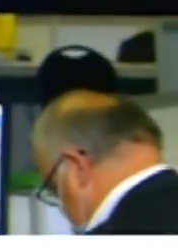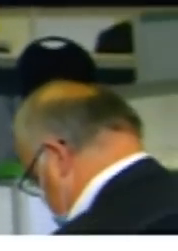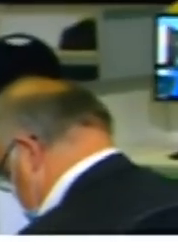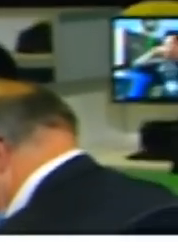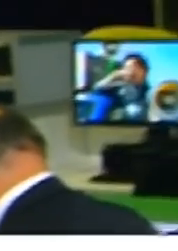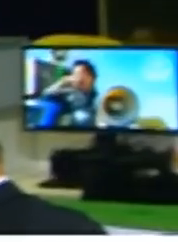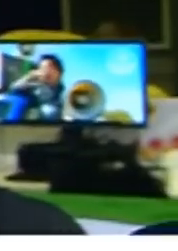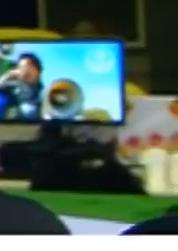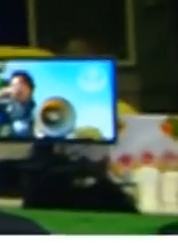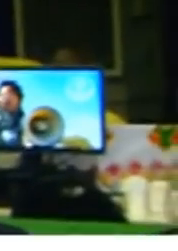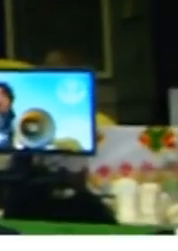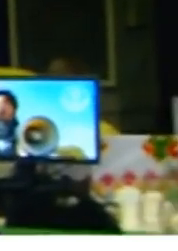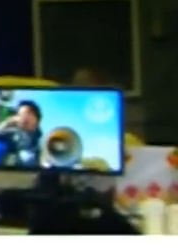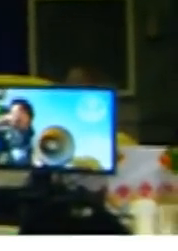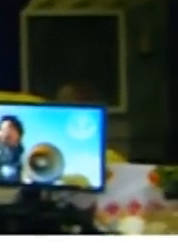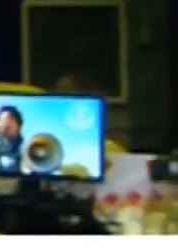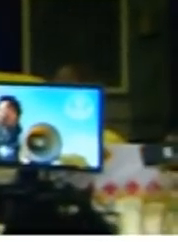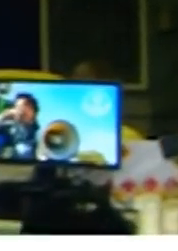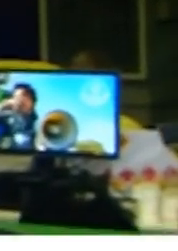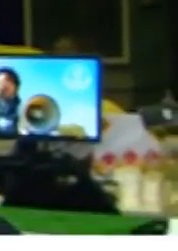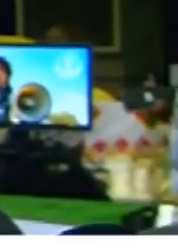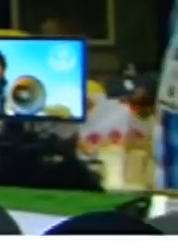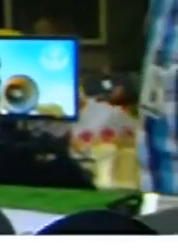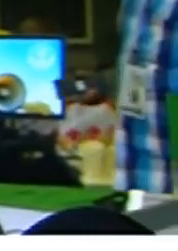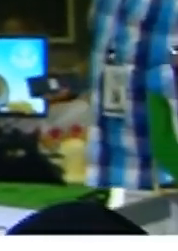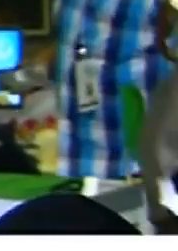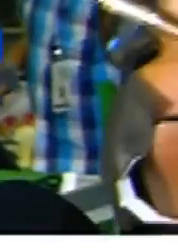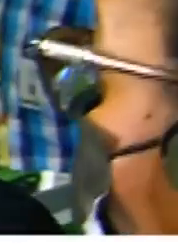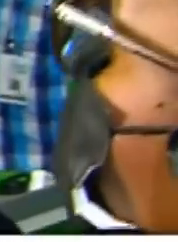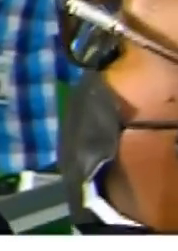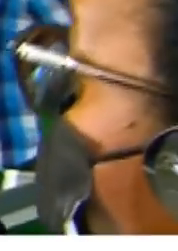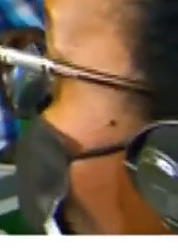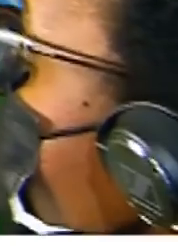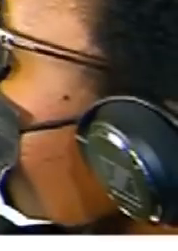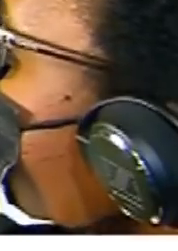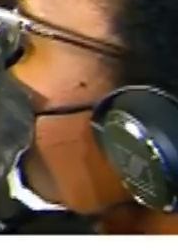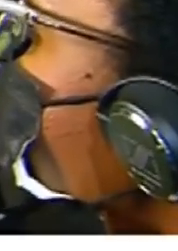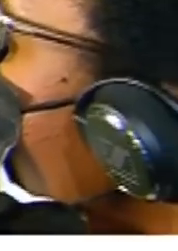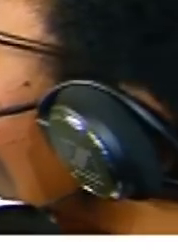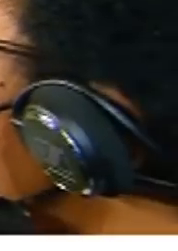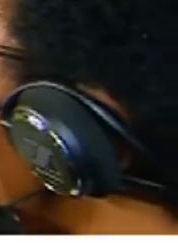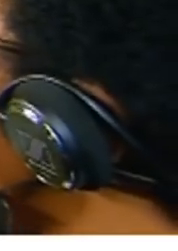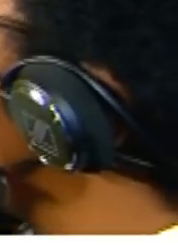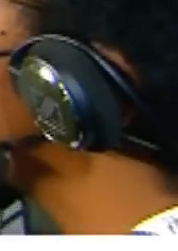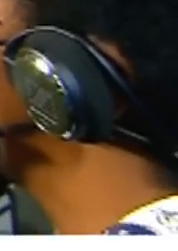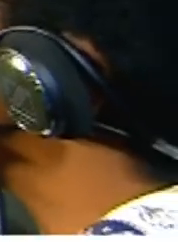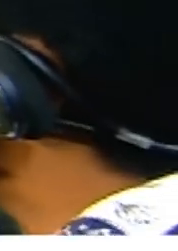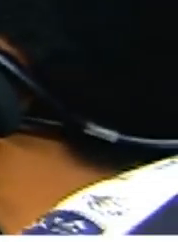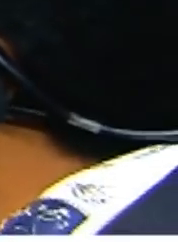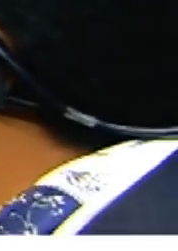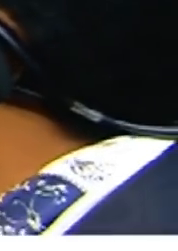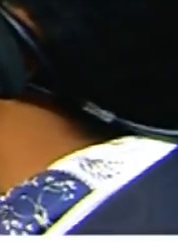leader of the EFF says, let's put our differences aside. Let's have a pact.